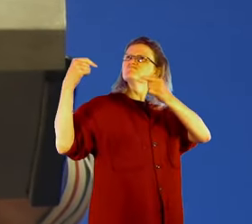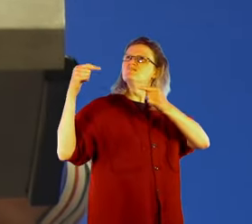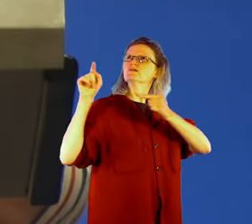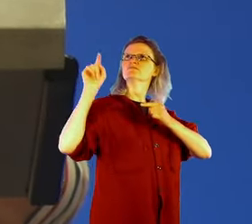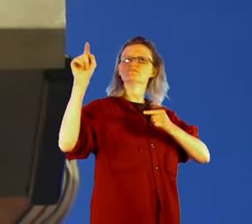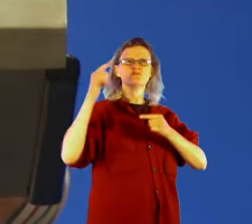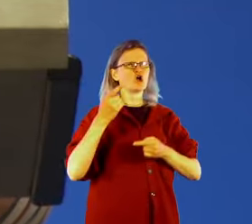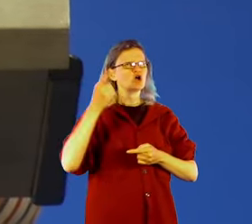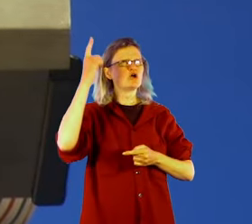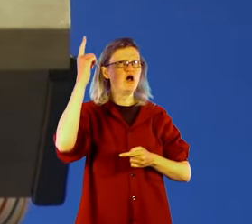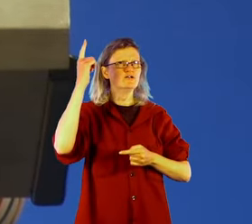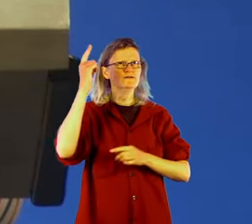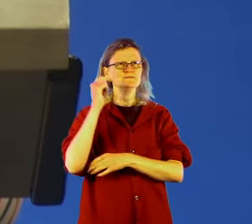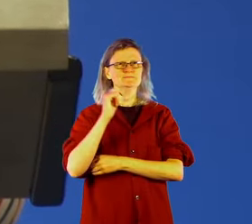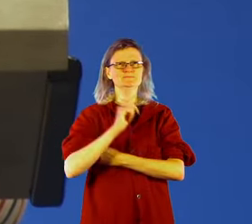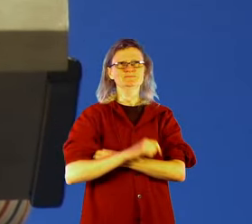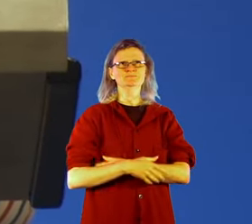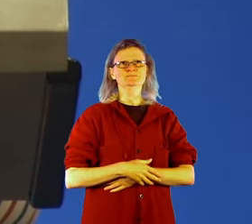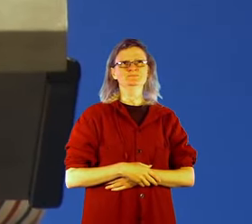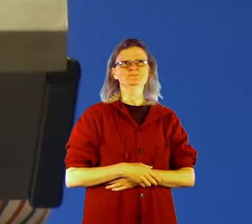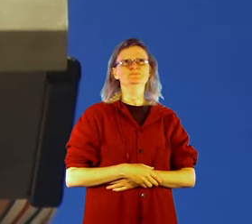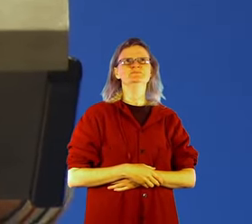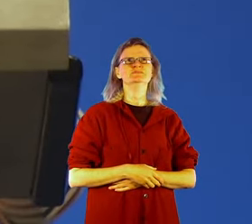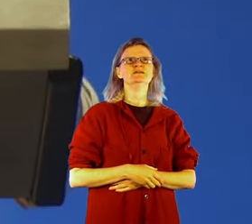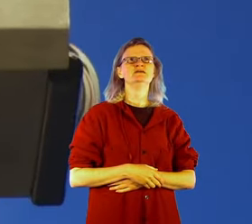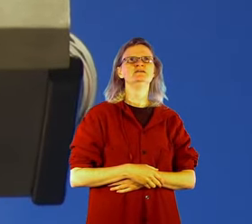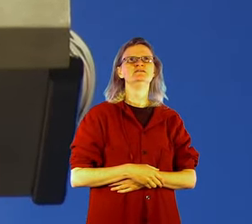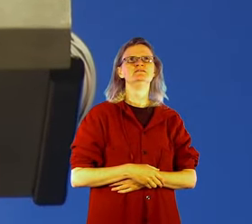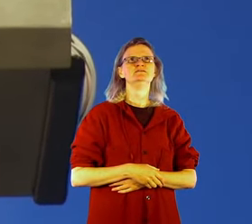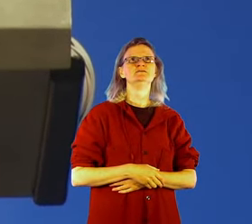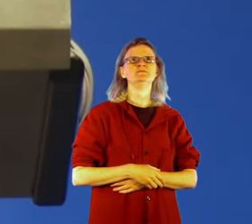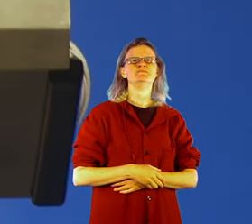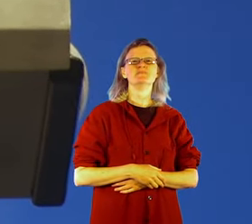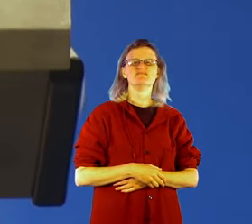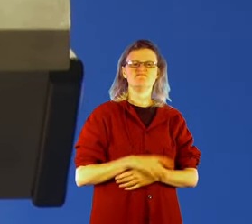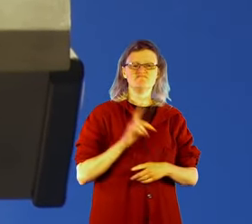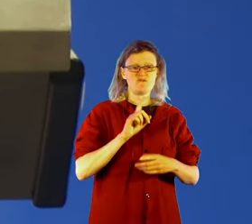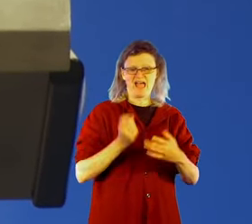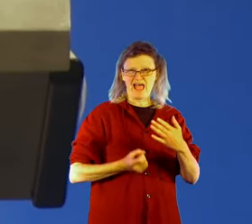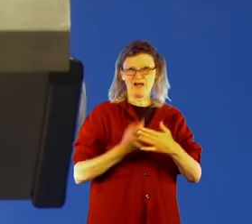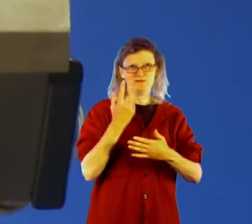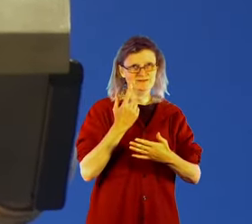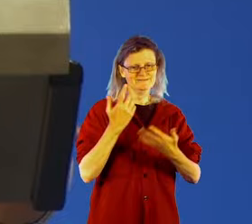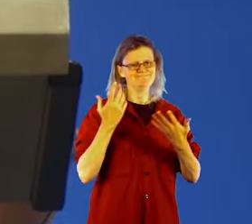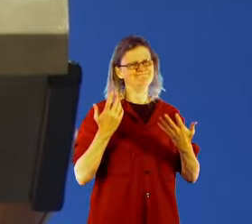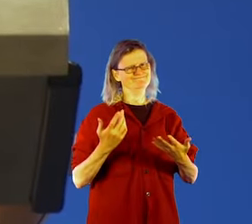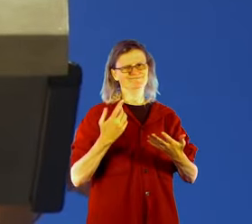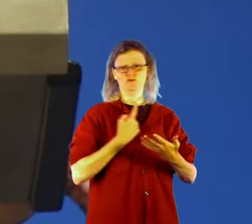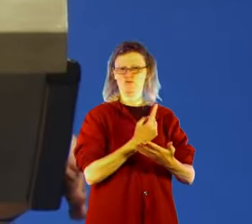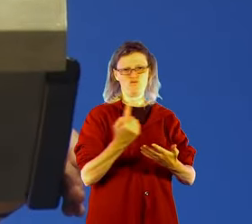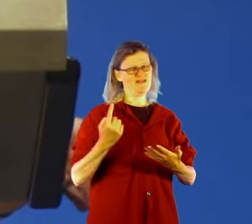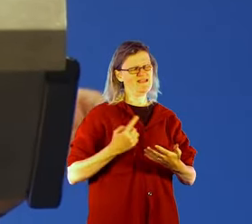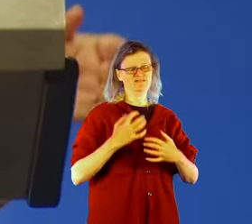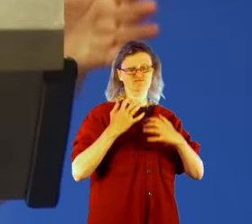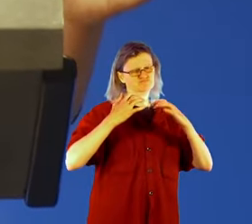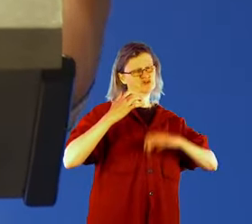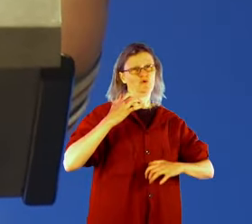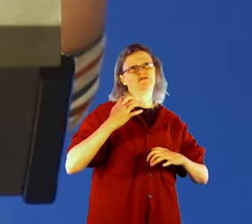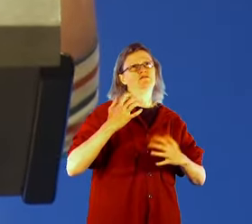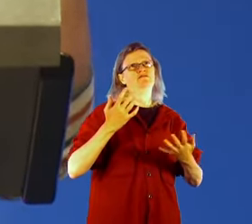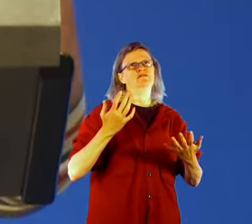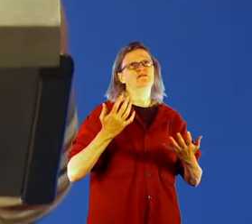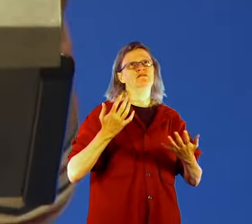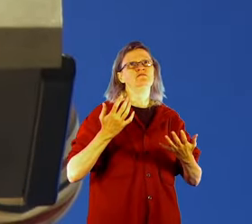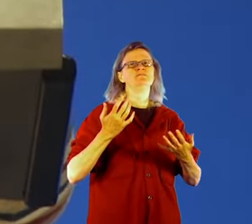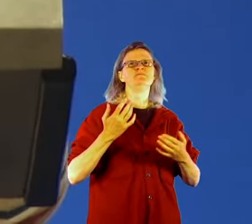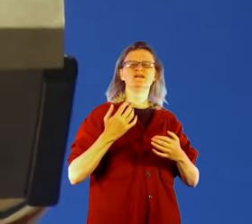to God. And the result of that is that we will be broken. But